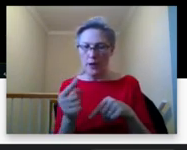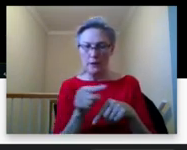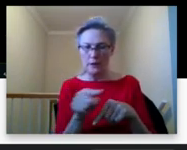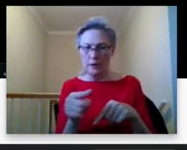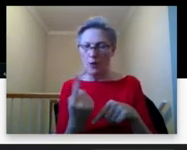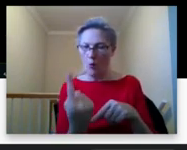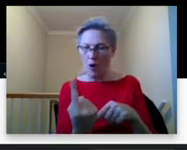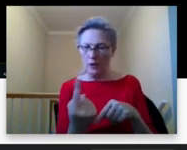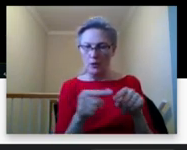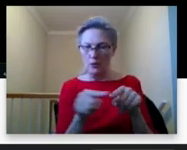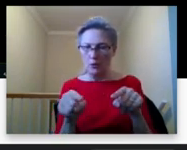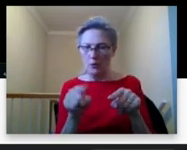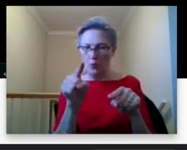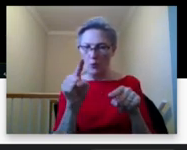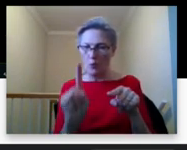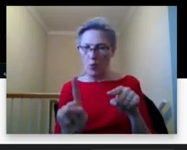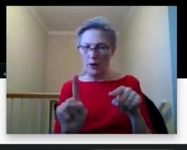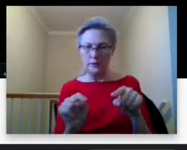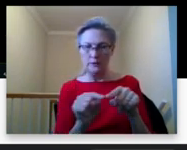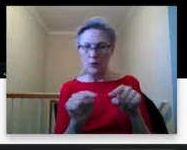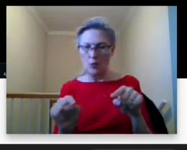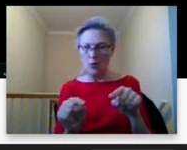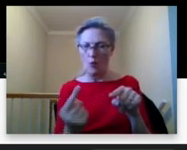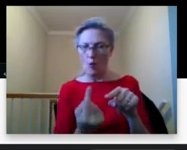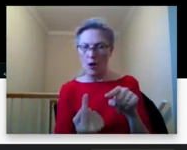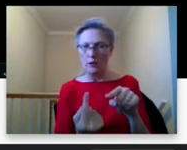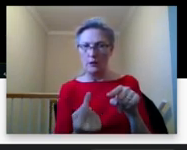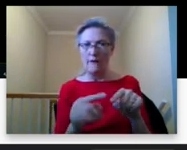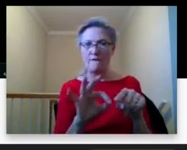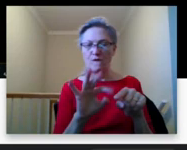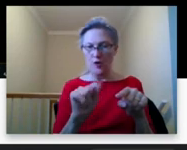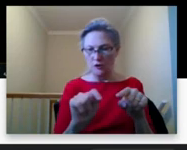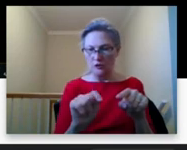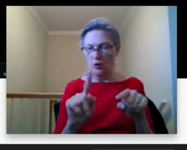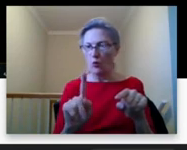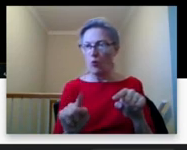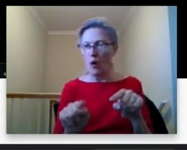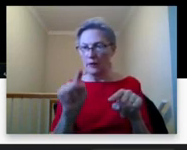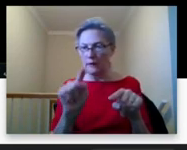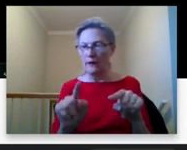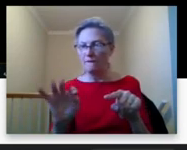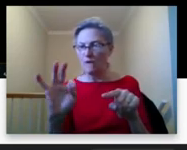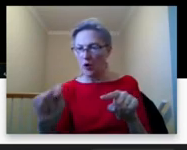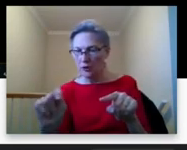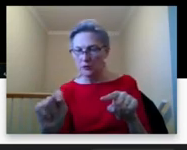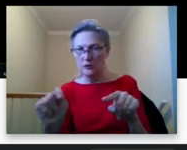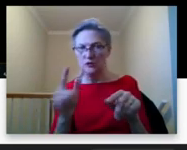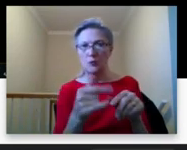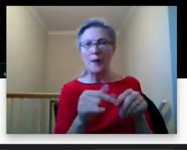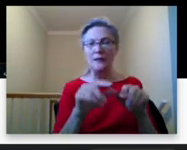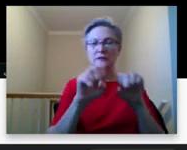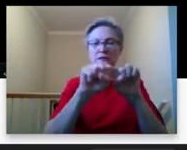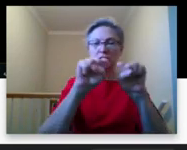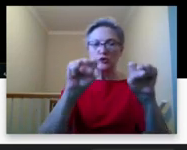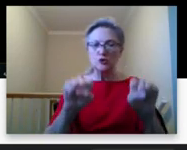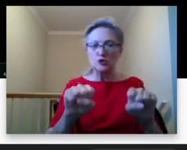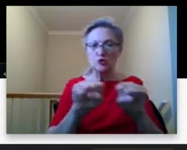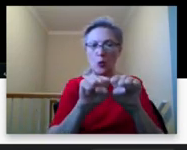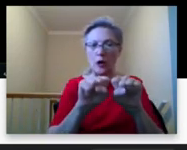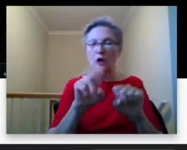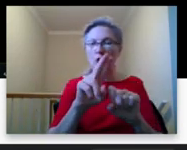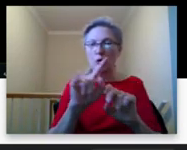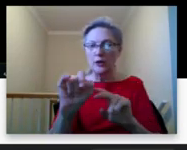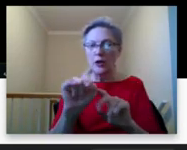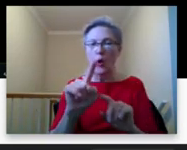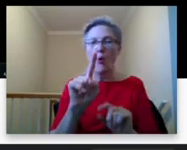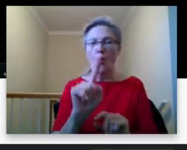unit, its width is 1 foot and its height is 1 foot. So my square unit is 1 foot